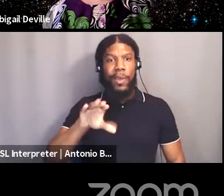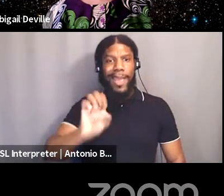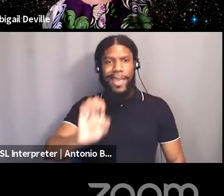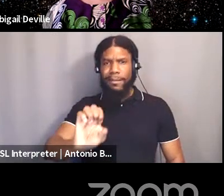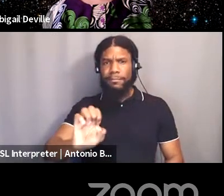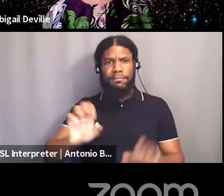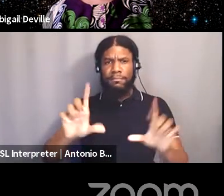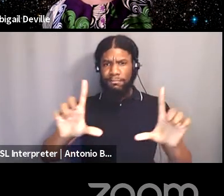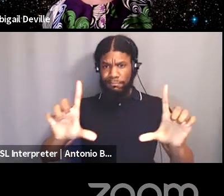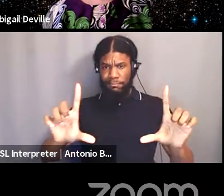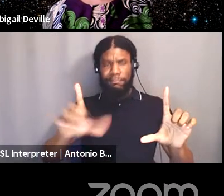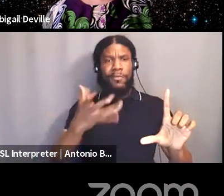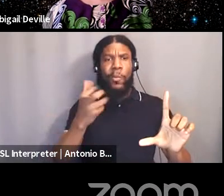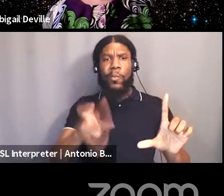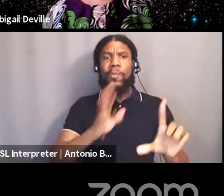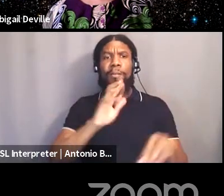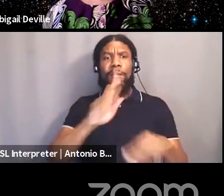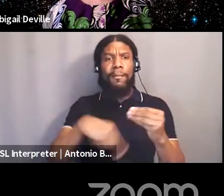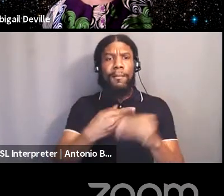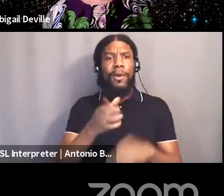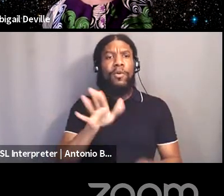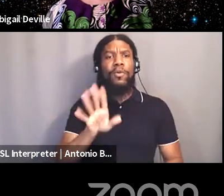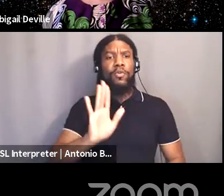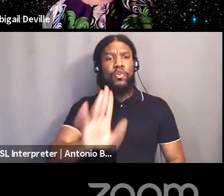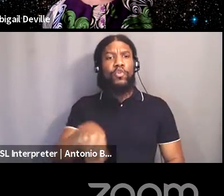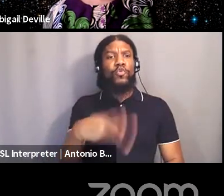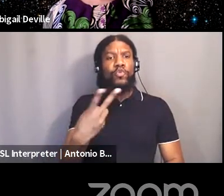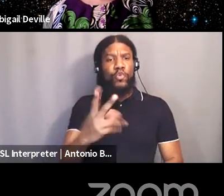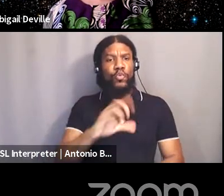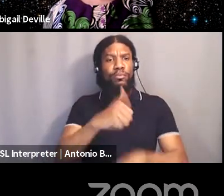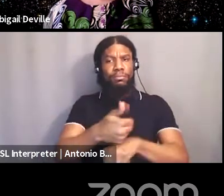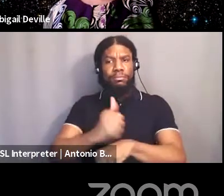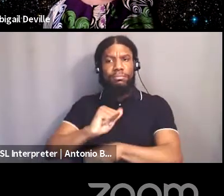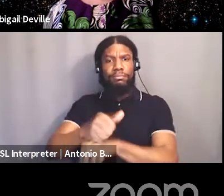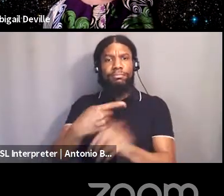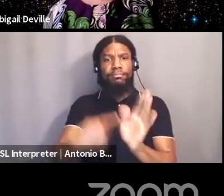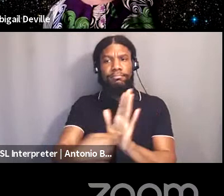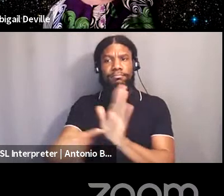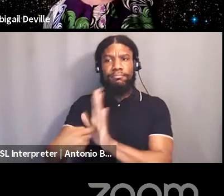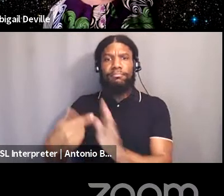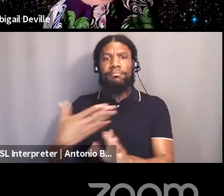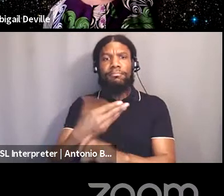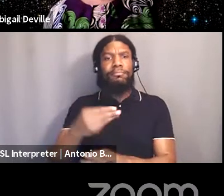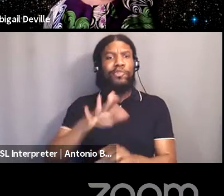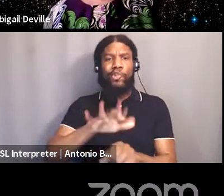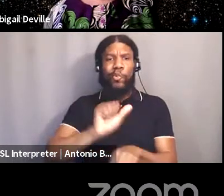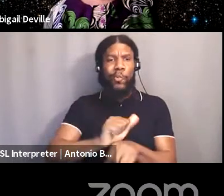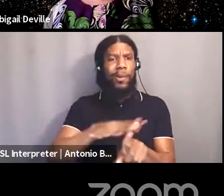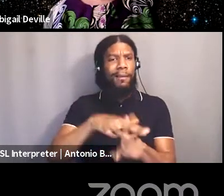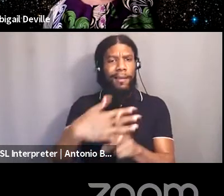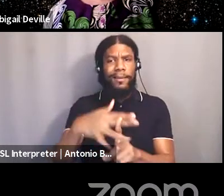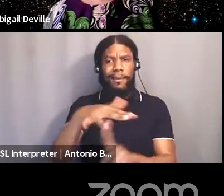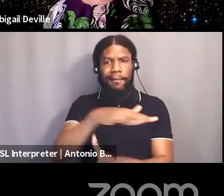your two contributions to this exhibition and the sort of context from which your work emerges.